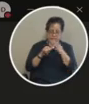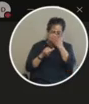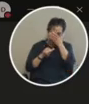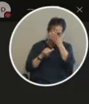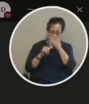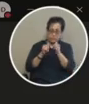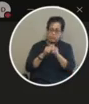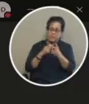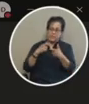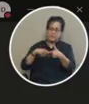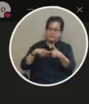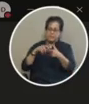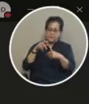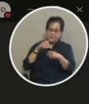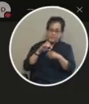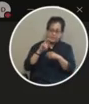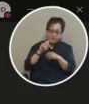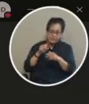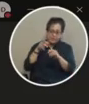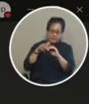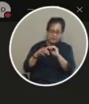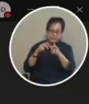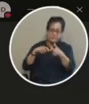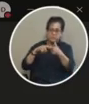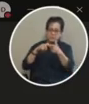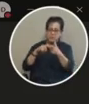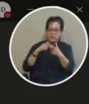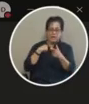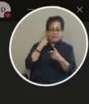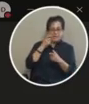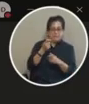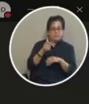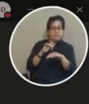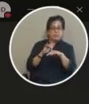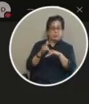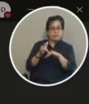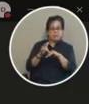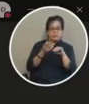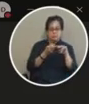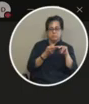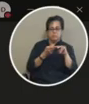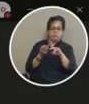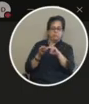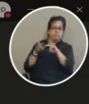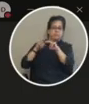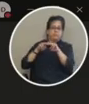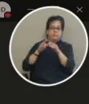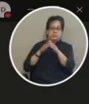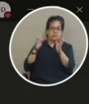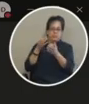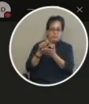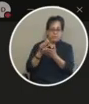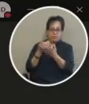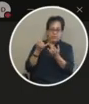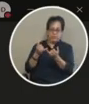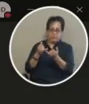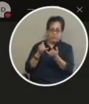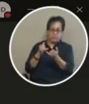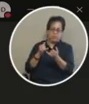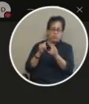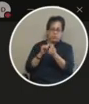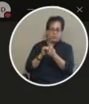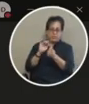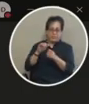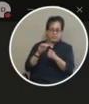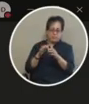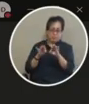and suspensions of services. And so I think it's a little premature to inflate the general fund at this time with much needed